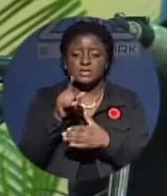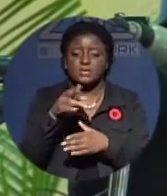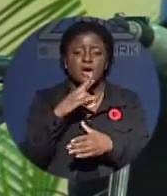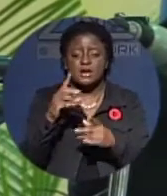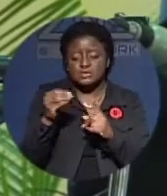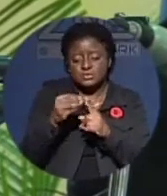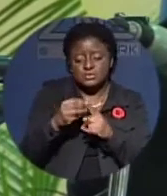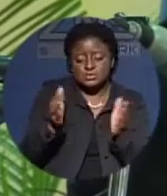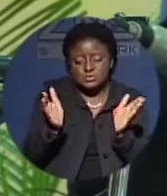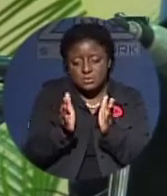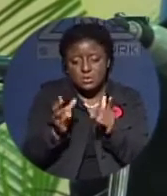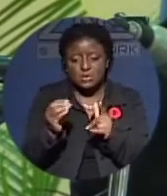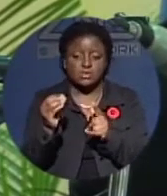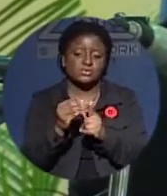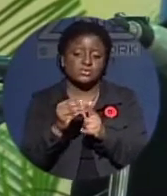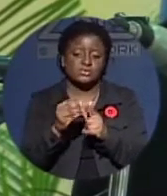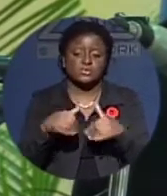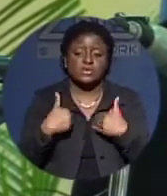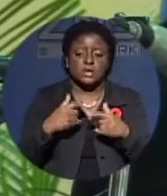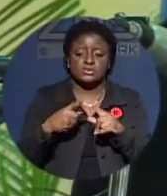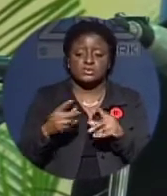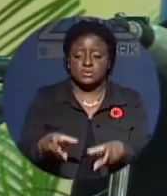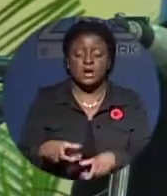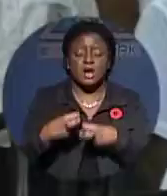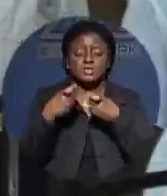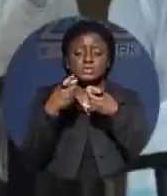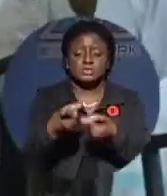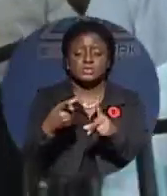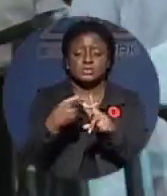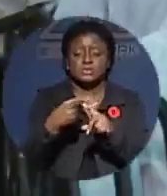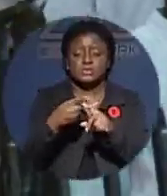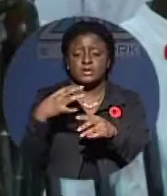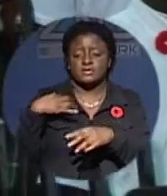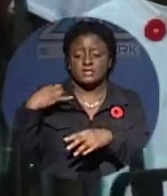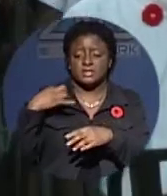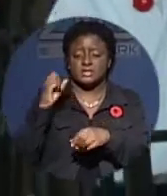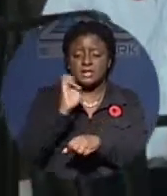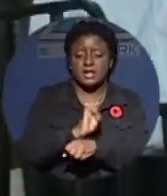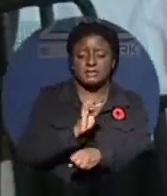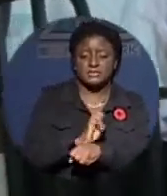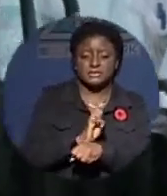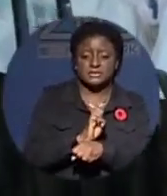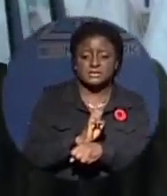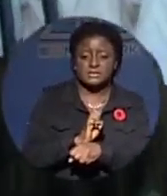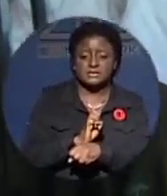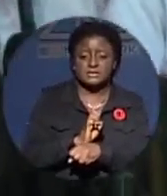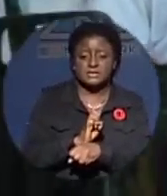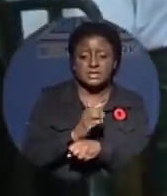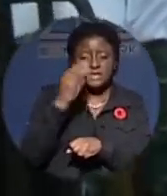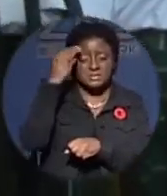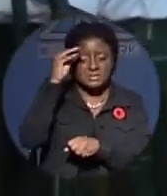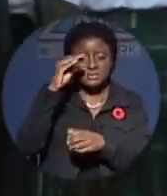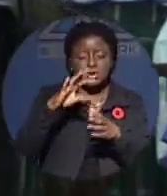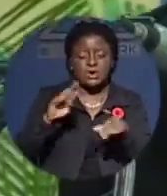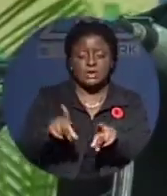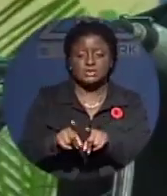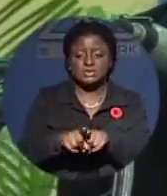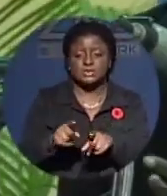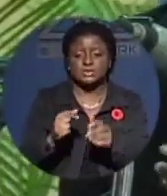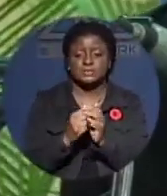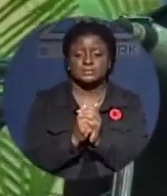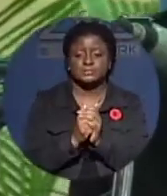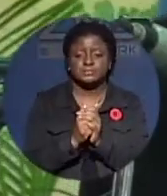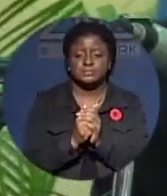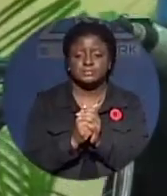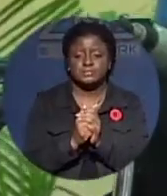too young to contribute to the volunteer effort. The Education Minister also gave students this advice. It